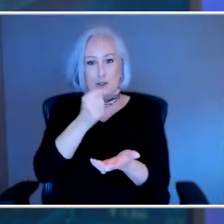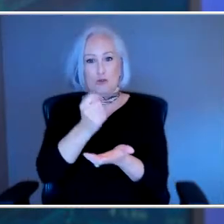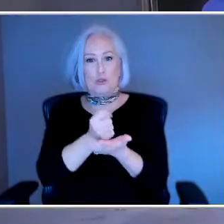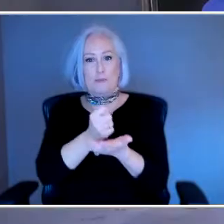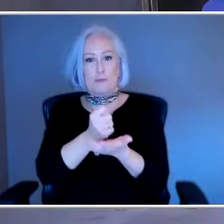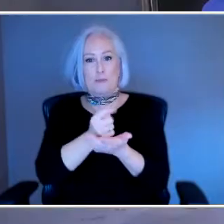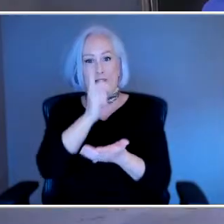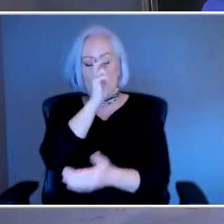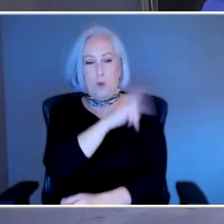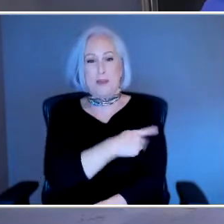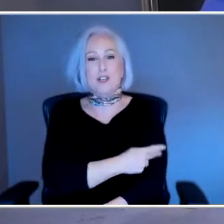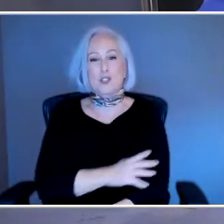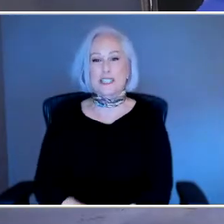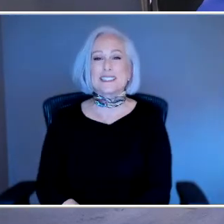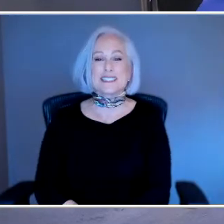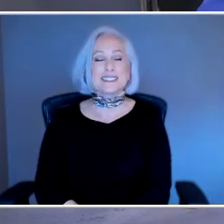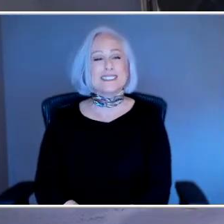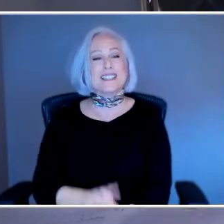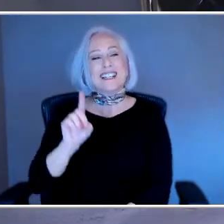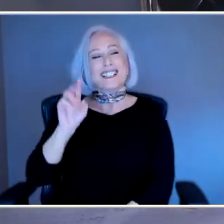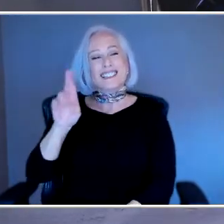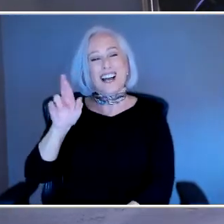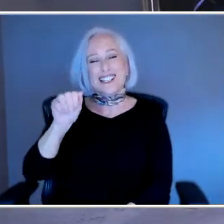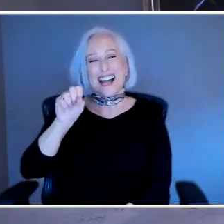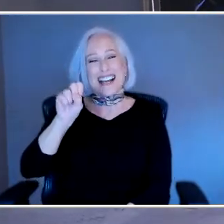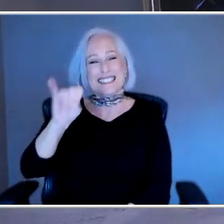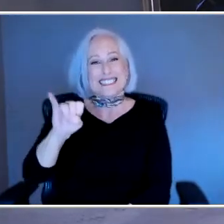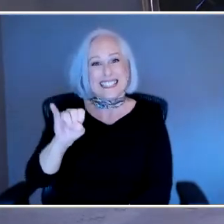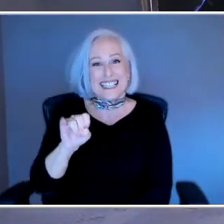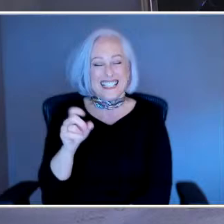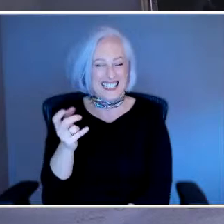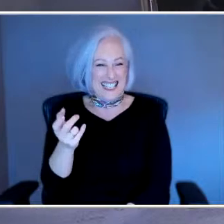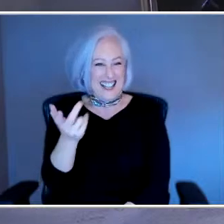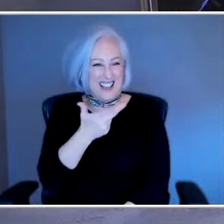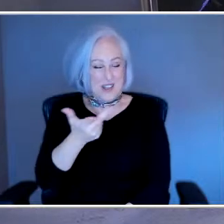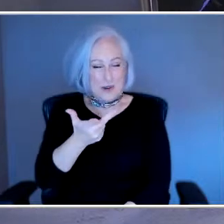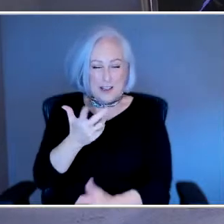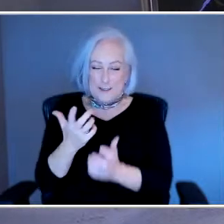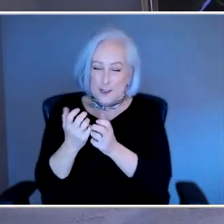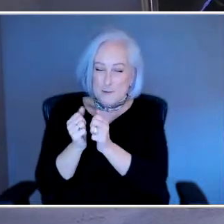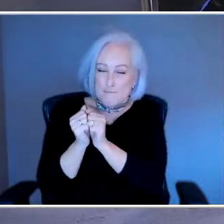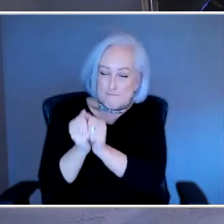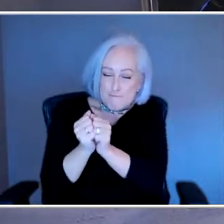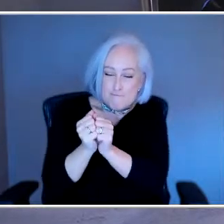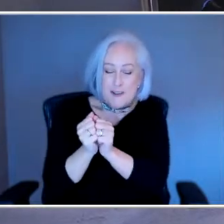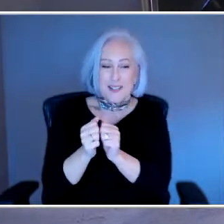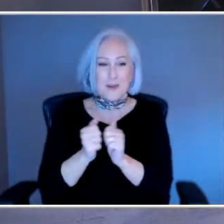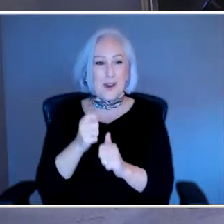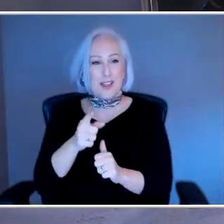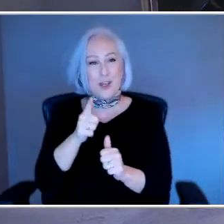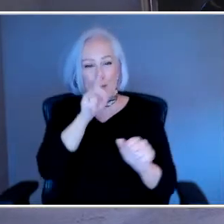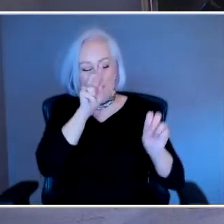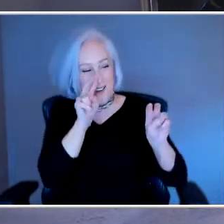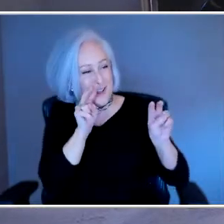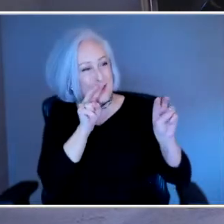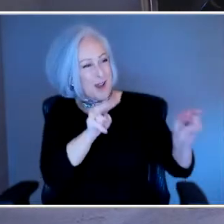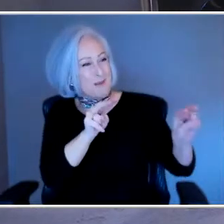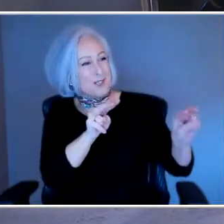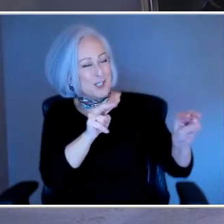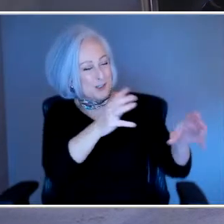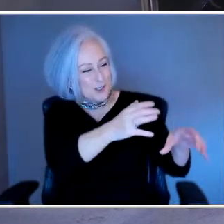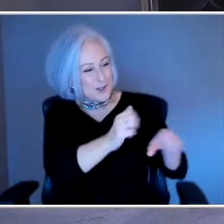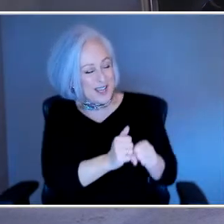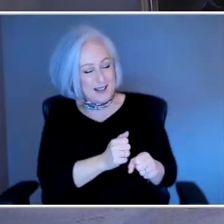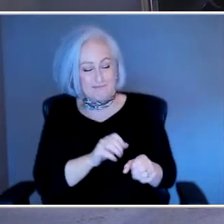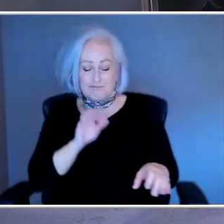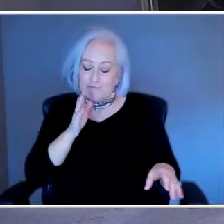patients. Dr. Ossie, I noticed these ladies are very tight-knit with you. Yeah. They look to you Totally. for the best information. Tell us a little bit about